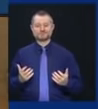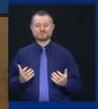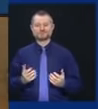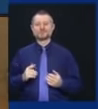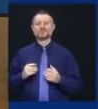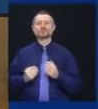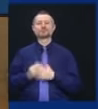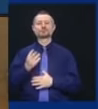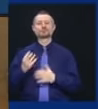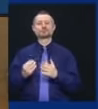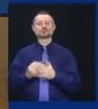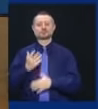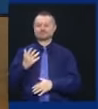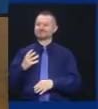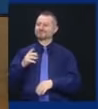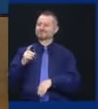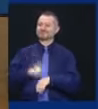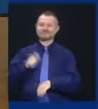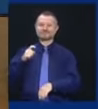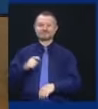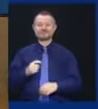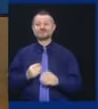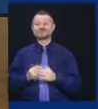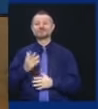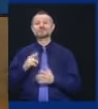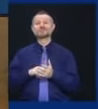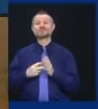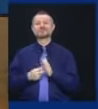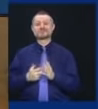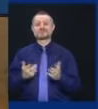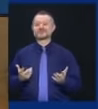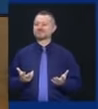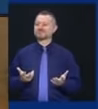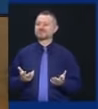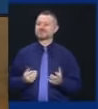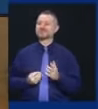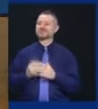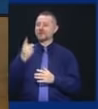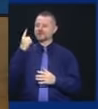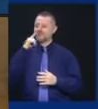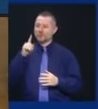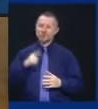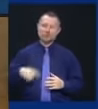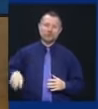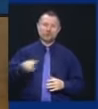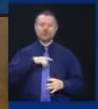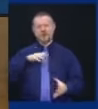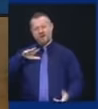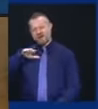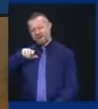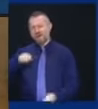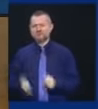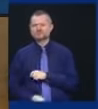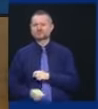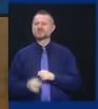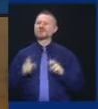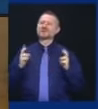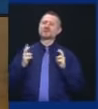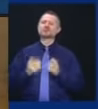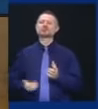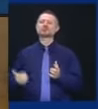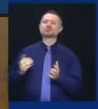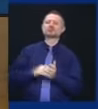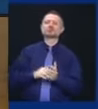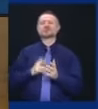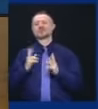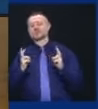spring. And the spring says it is a time for renewal. It's a time for rebirth. That's what the spring is about. You can feel